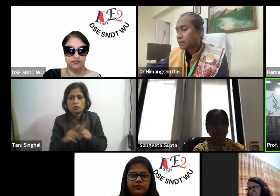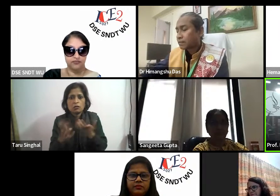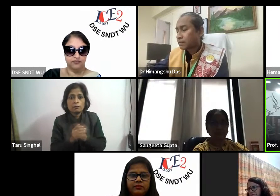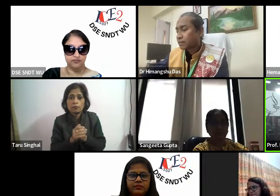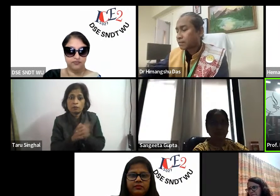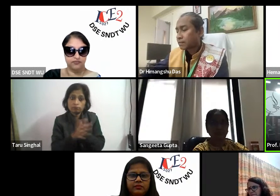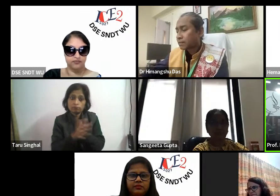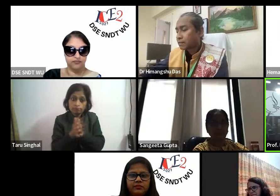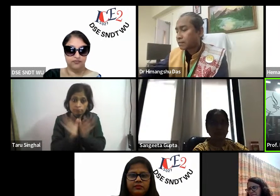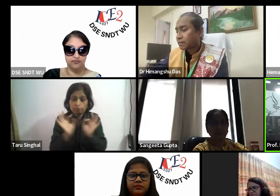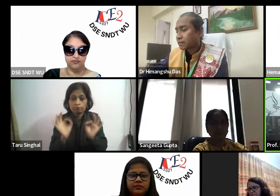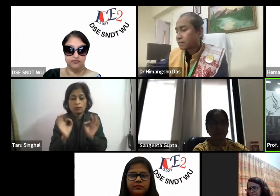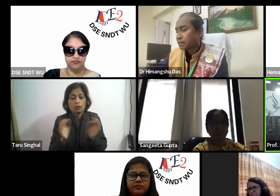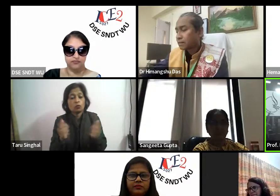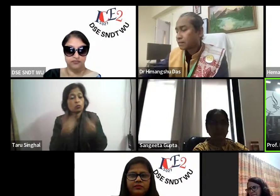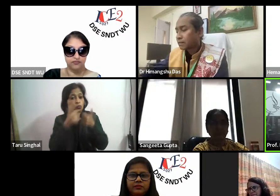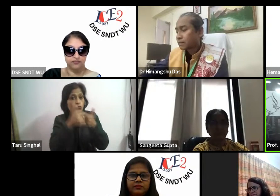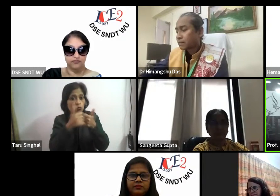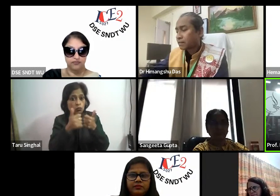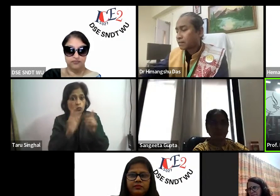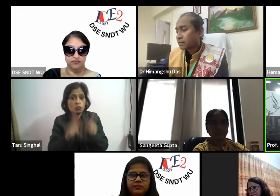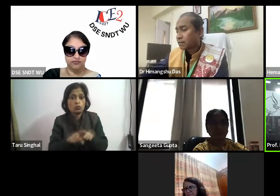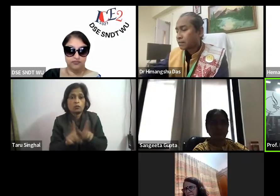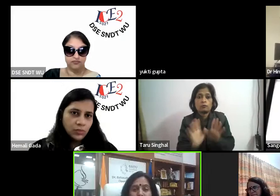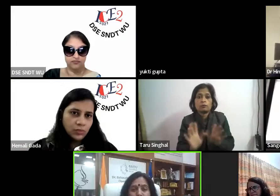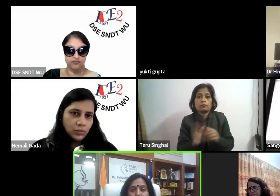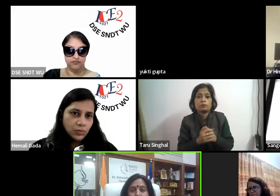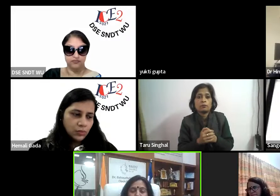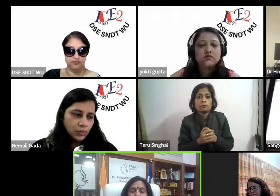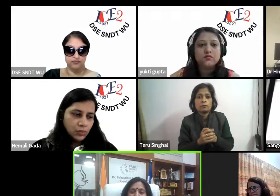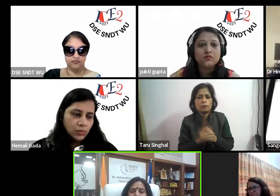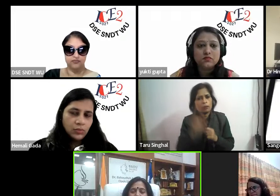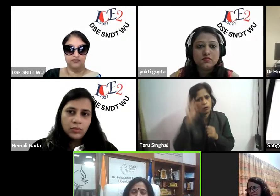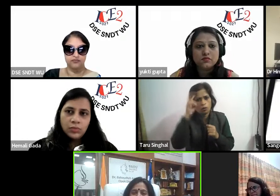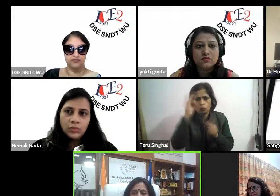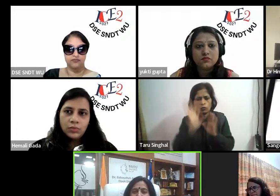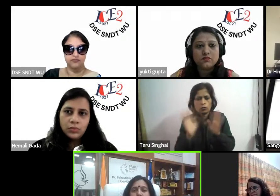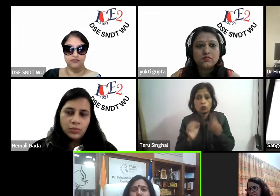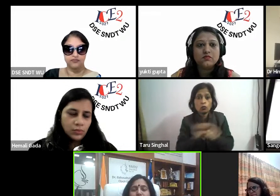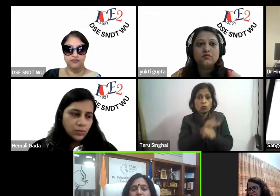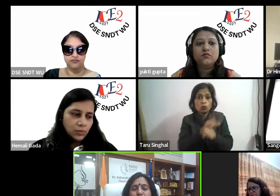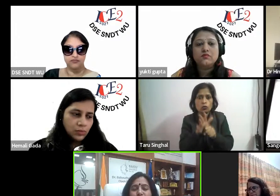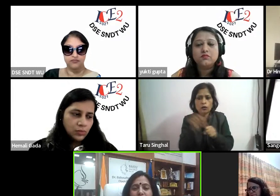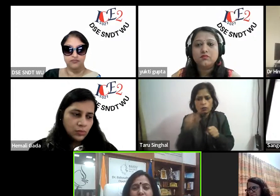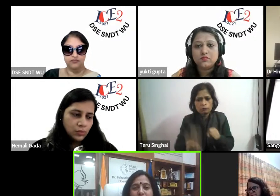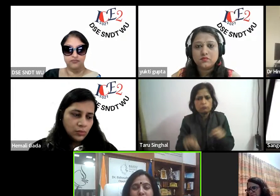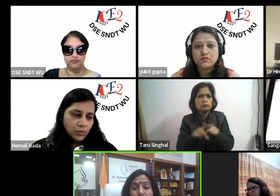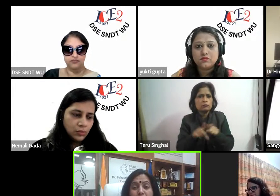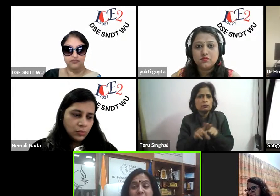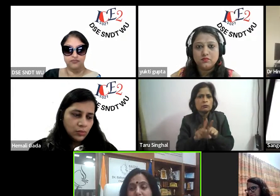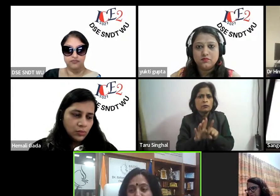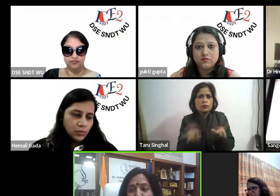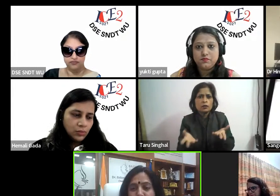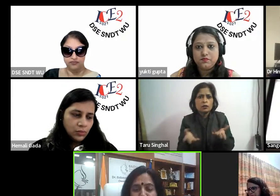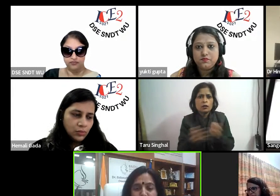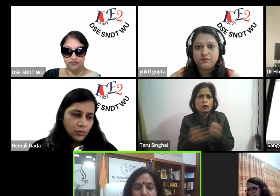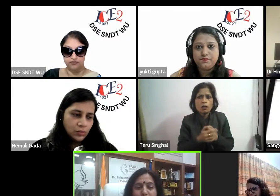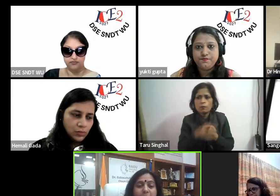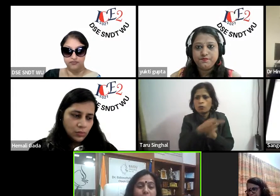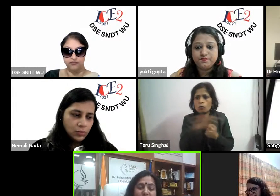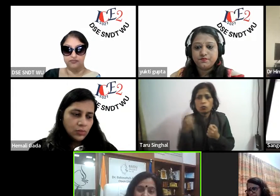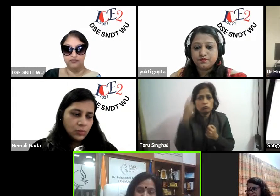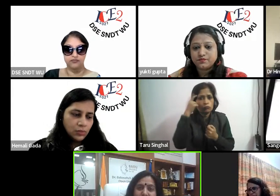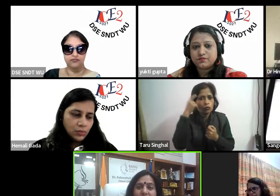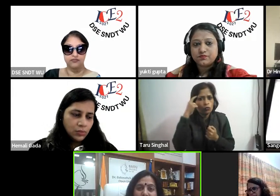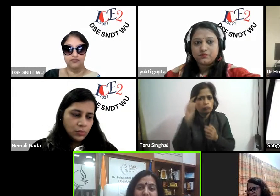Open distance learning appreciated a lot. No doubt, Corona has changed a little bit of perception of